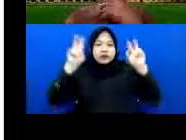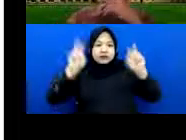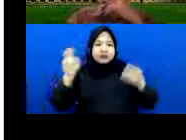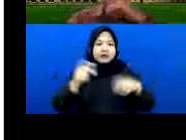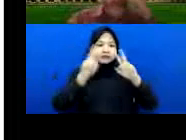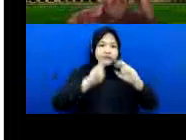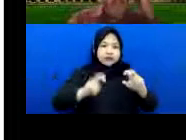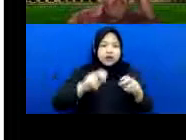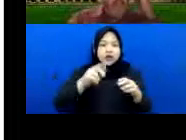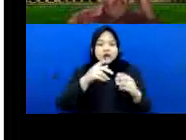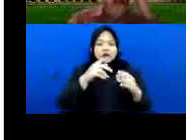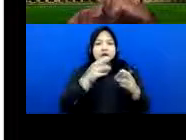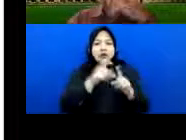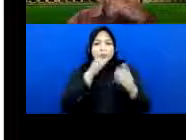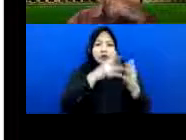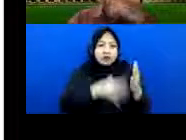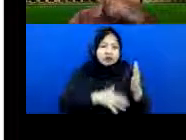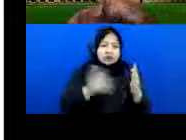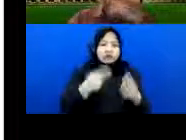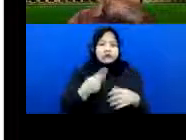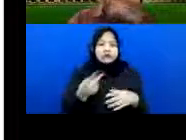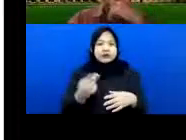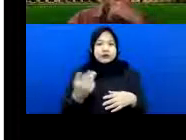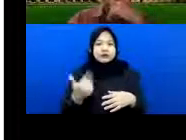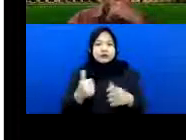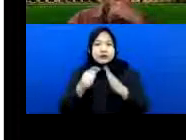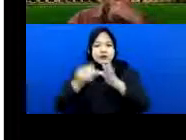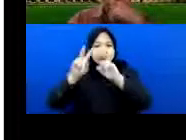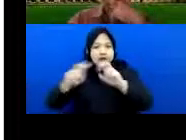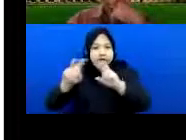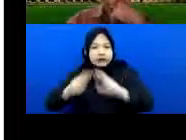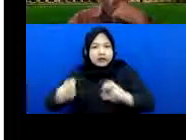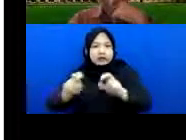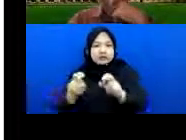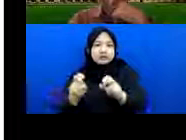analyzing qualitative data, which can help us to identify the themes,